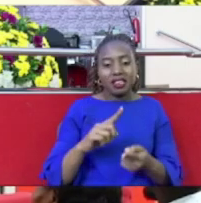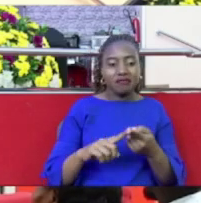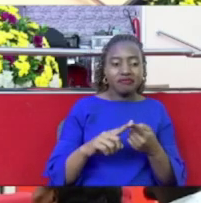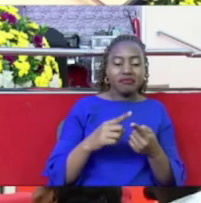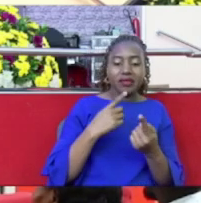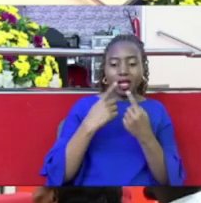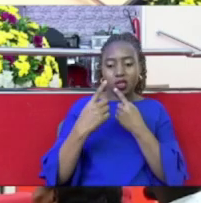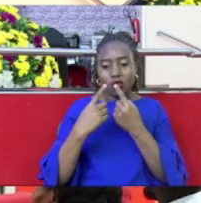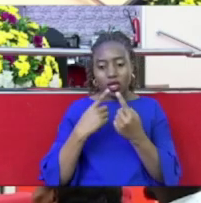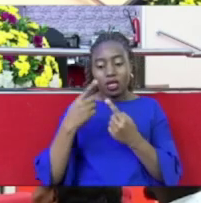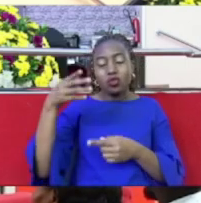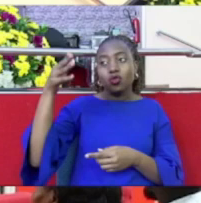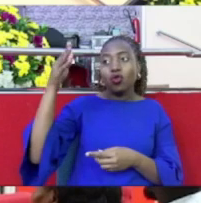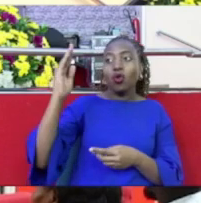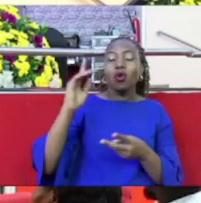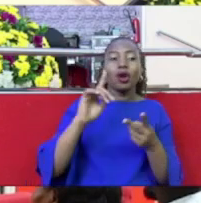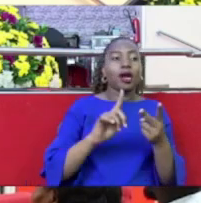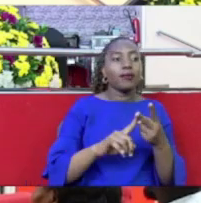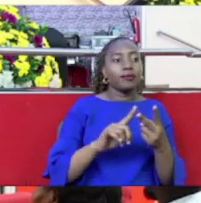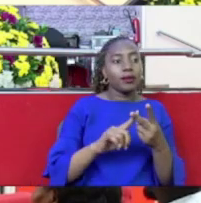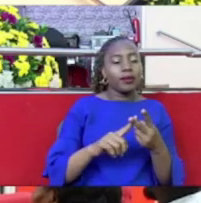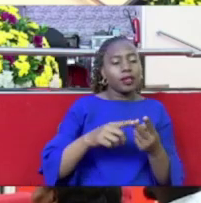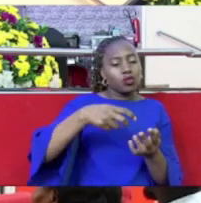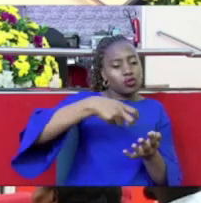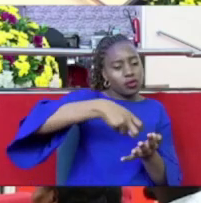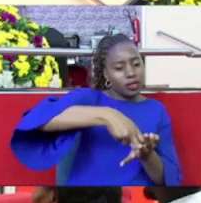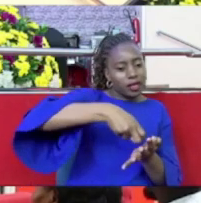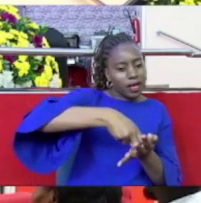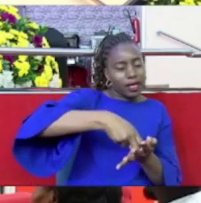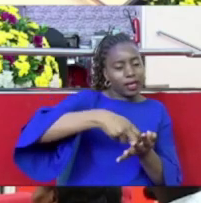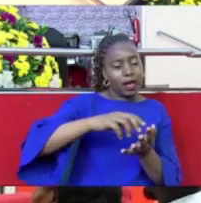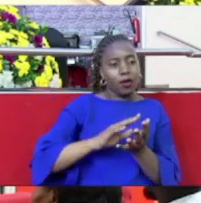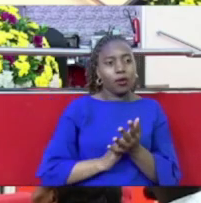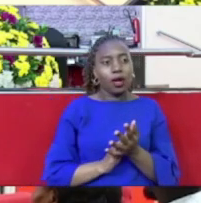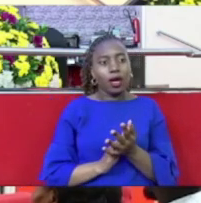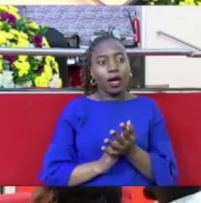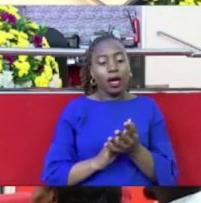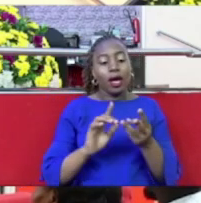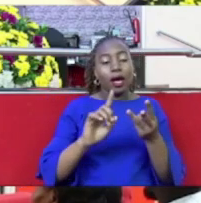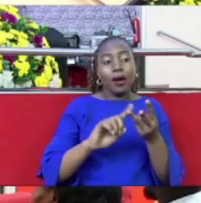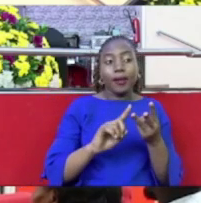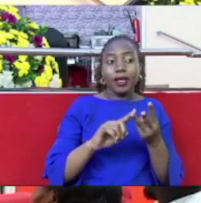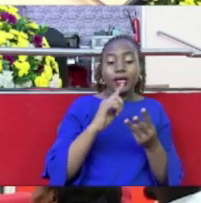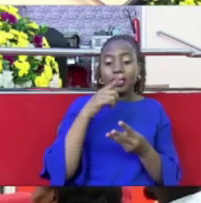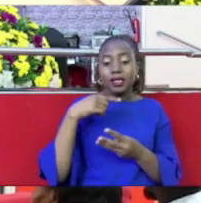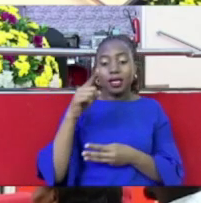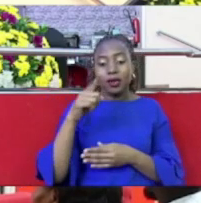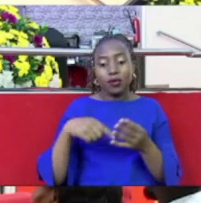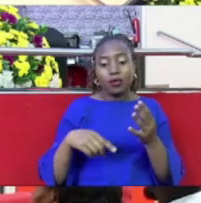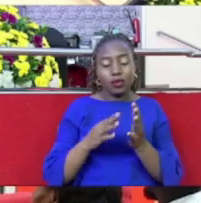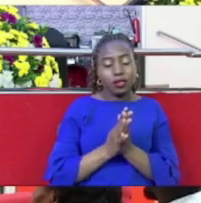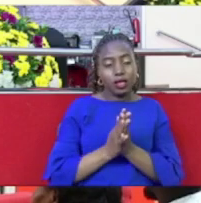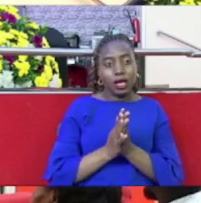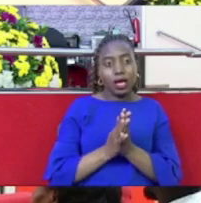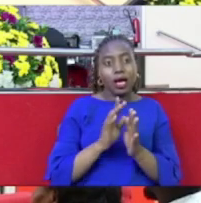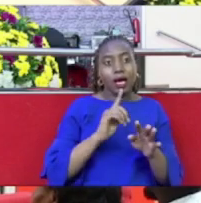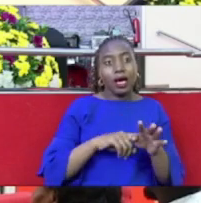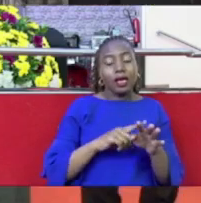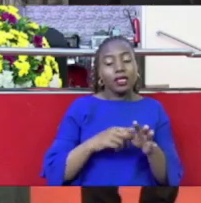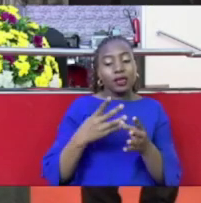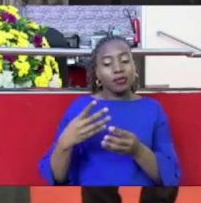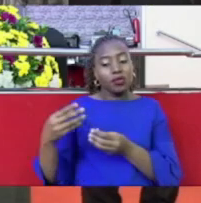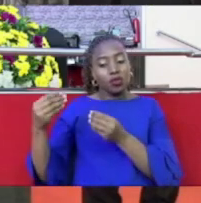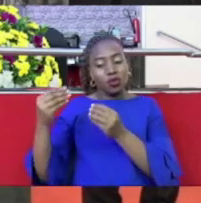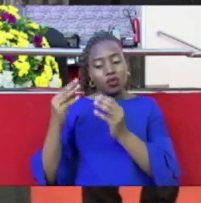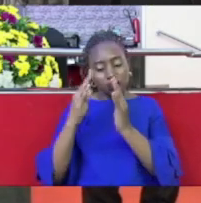kuongea na Mungu. Is kneeling down, ni kupiga magoti, and the other one said when you go to pray na,